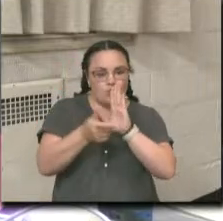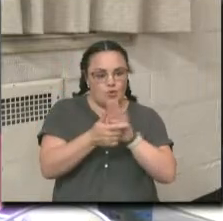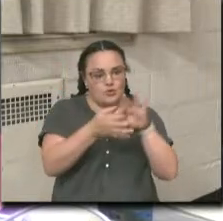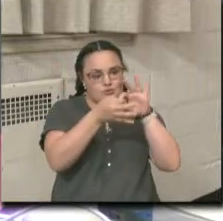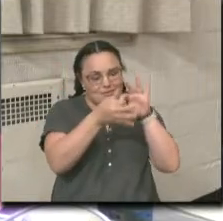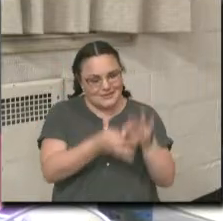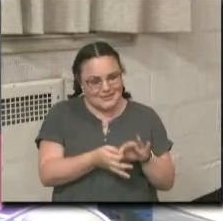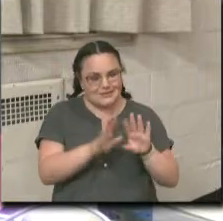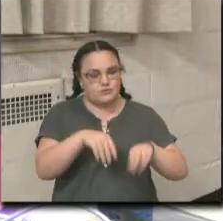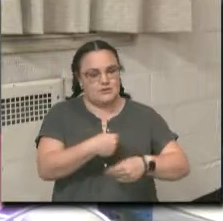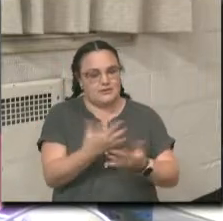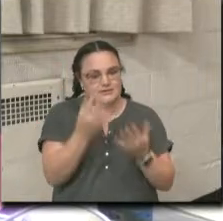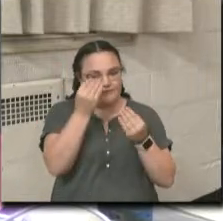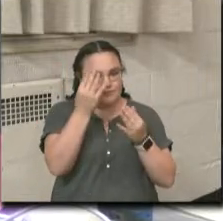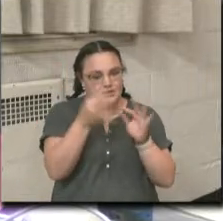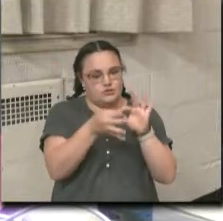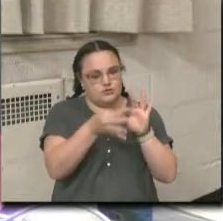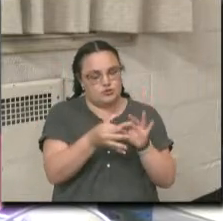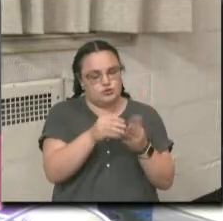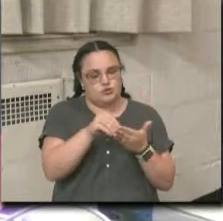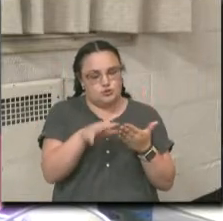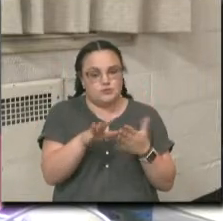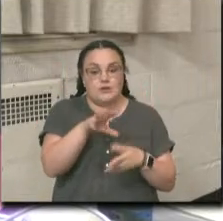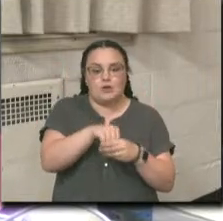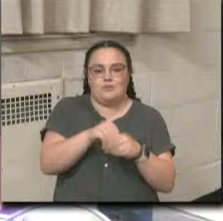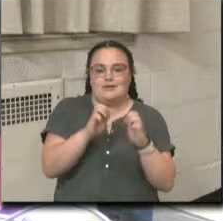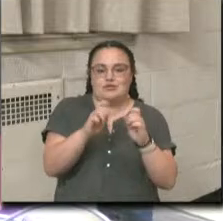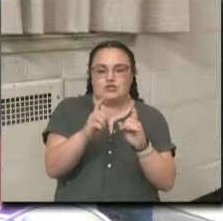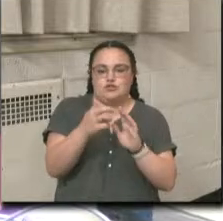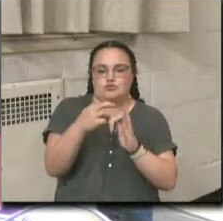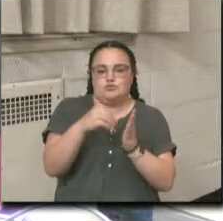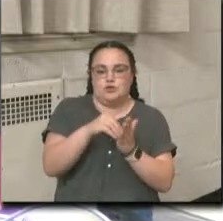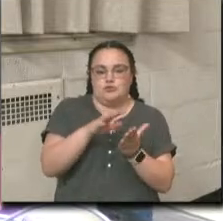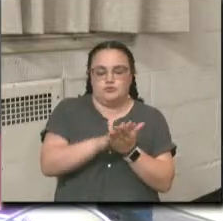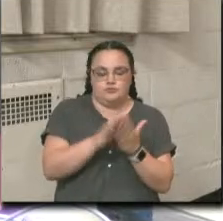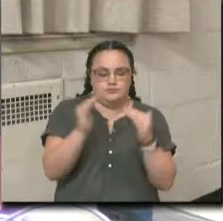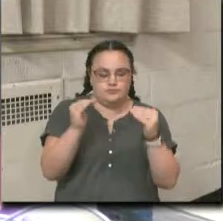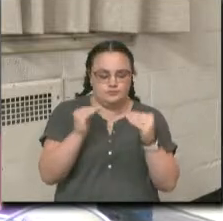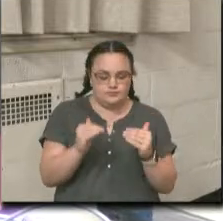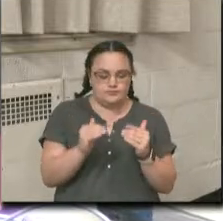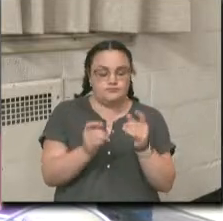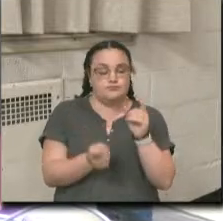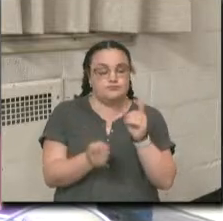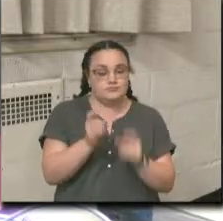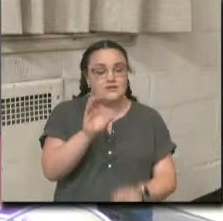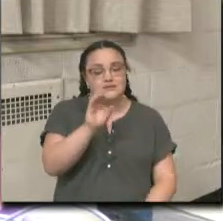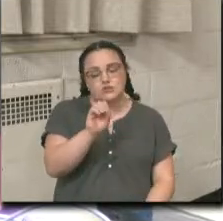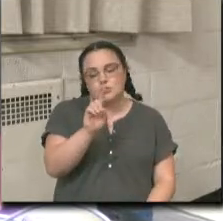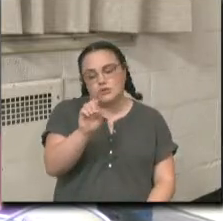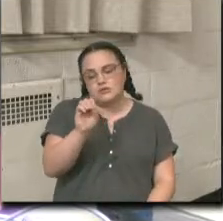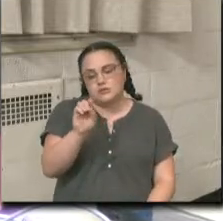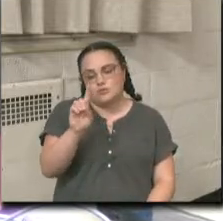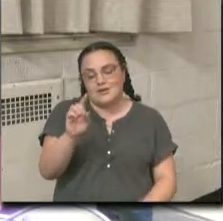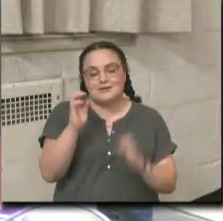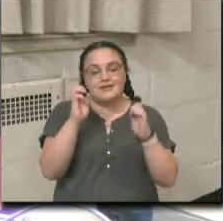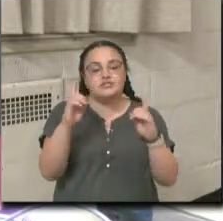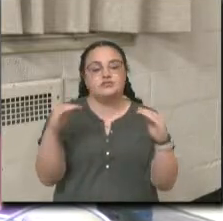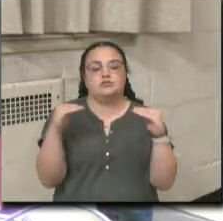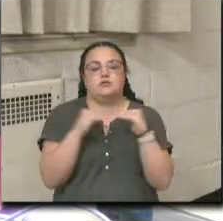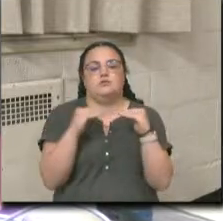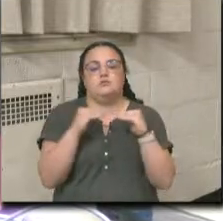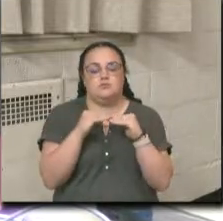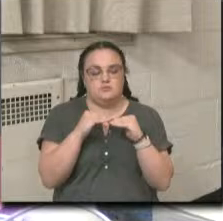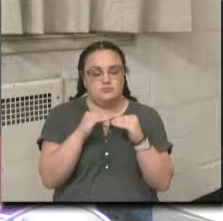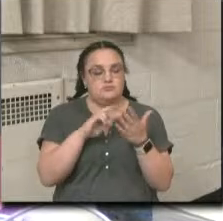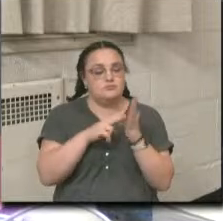about students that is contained in education records. Item 8.4, revised policy 0101, education equity. This policy aims